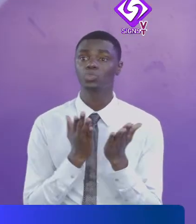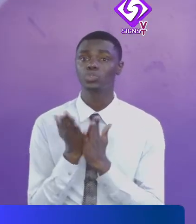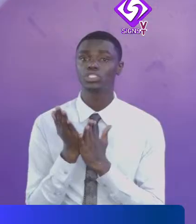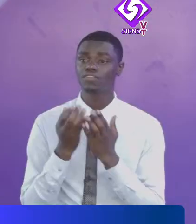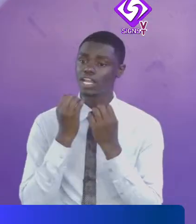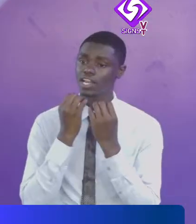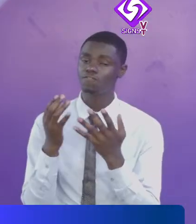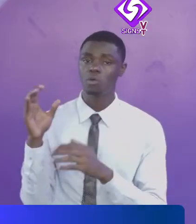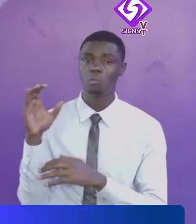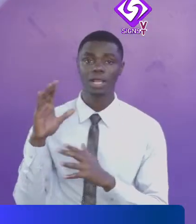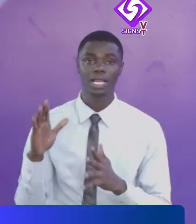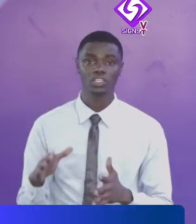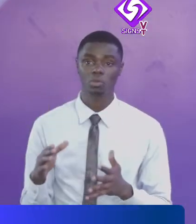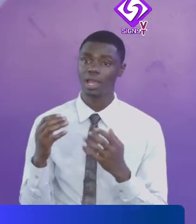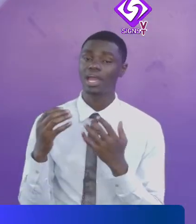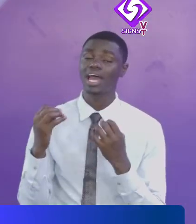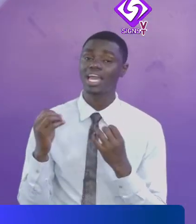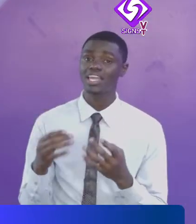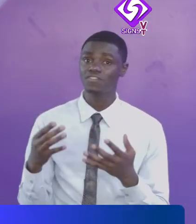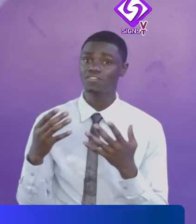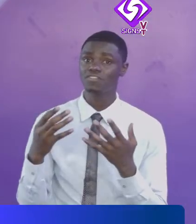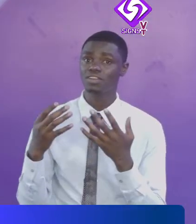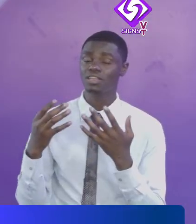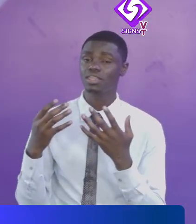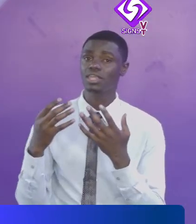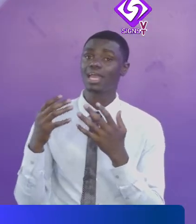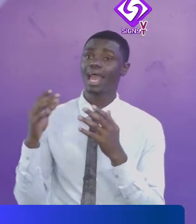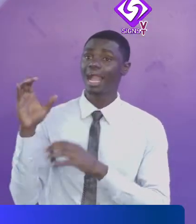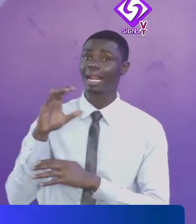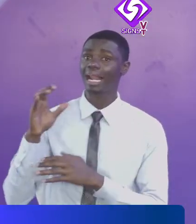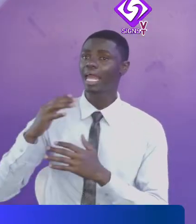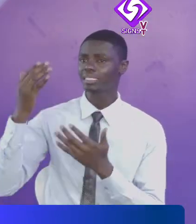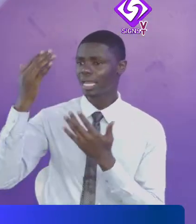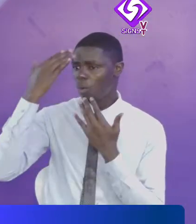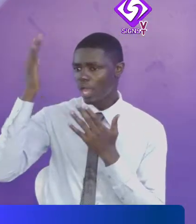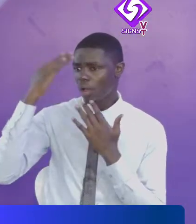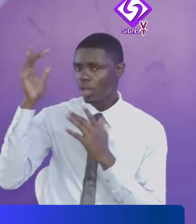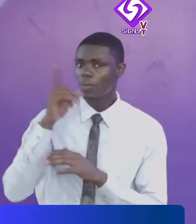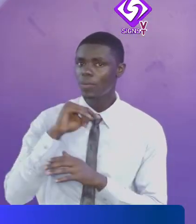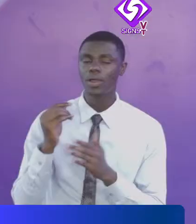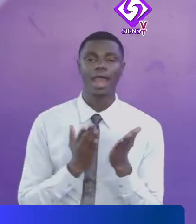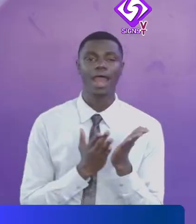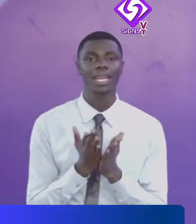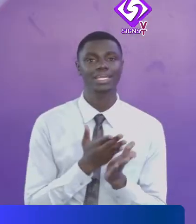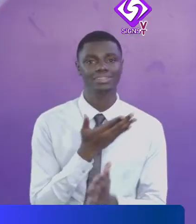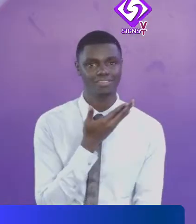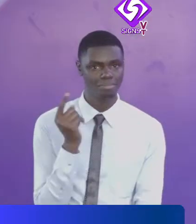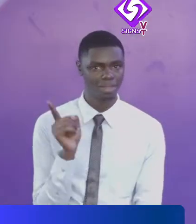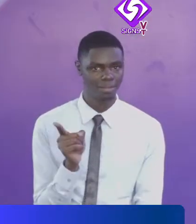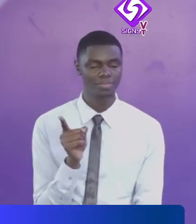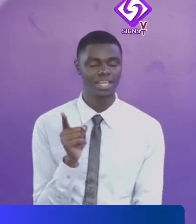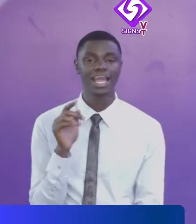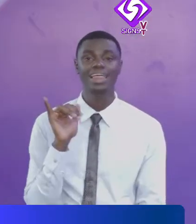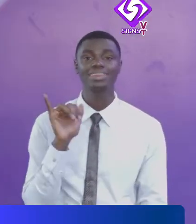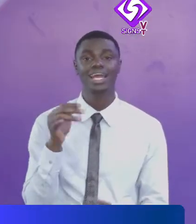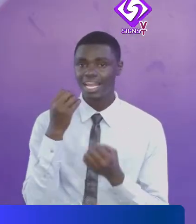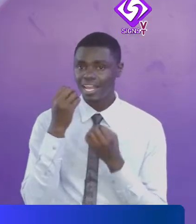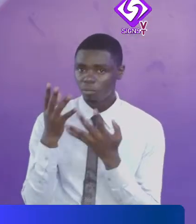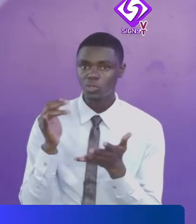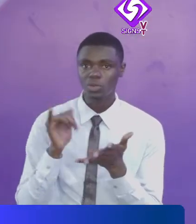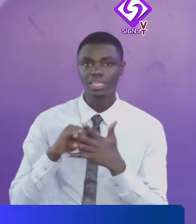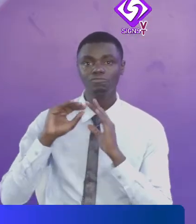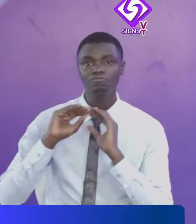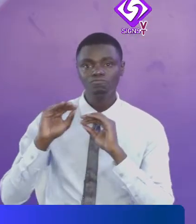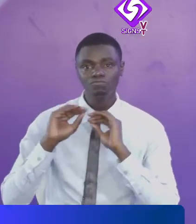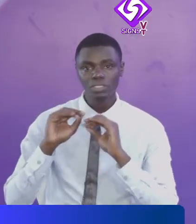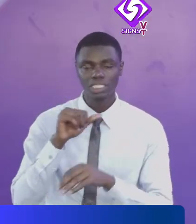the day. An informed client means I can serve you a lot better. So that information, that education, is